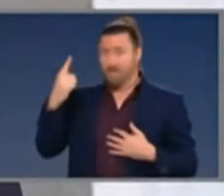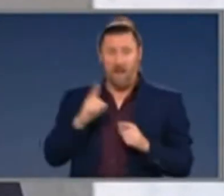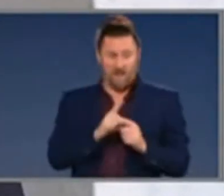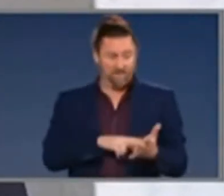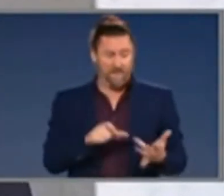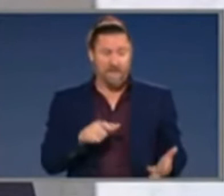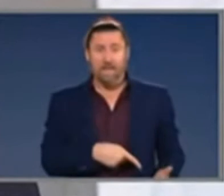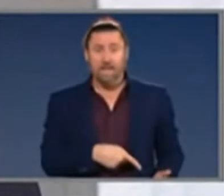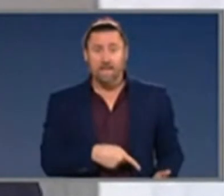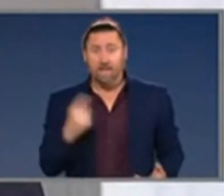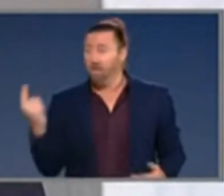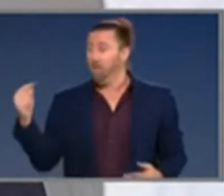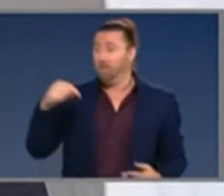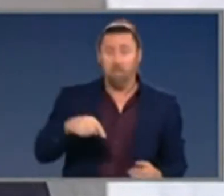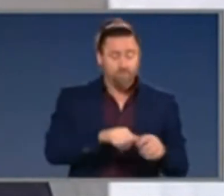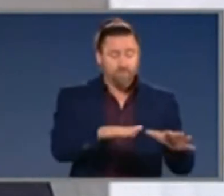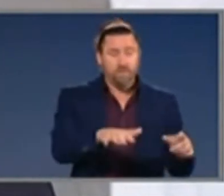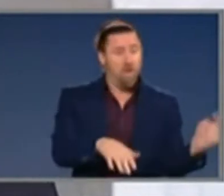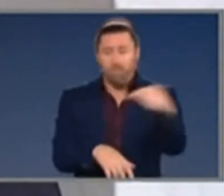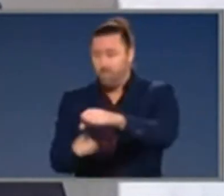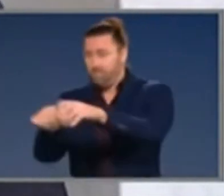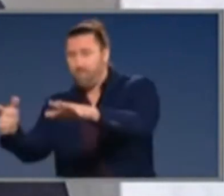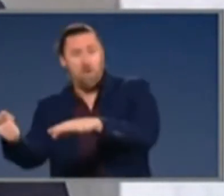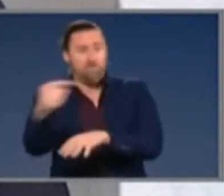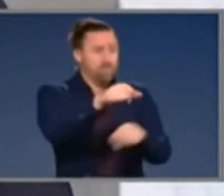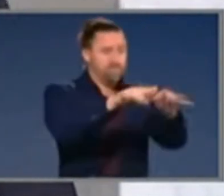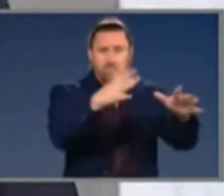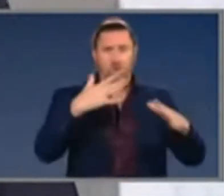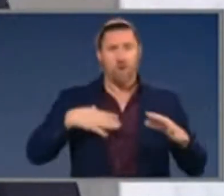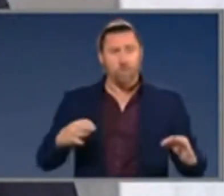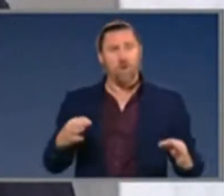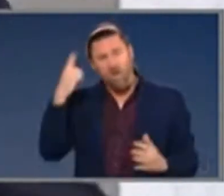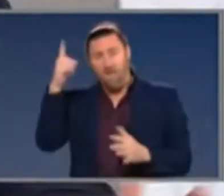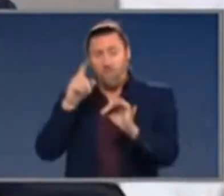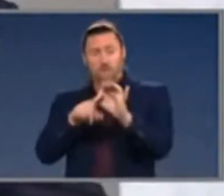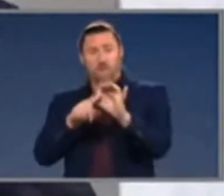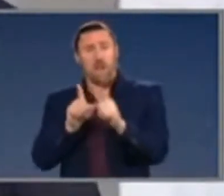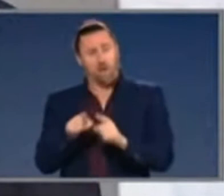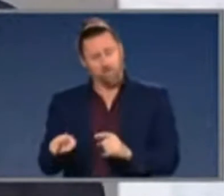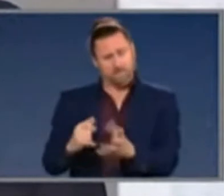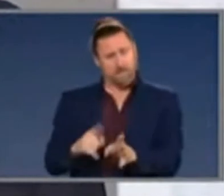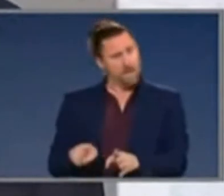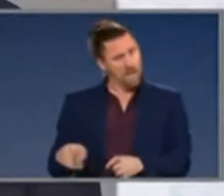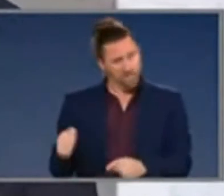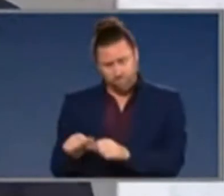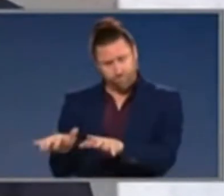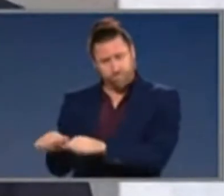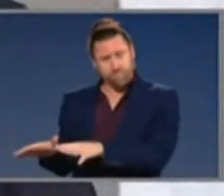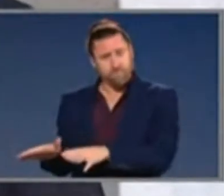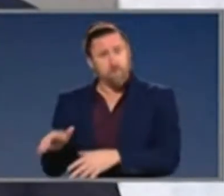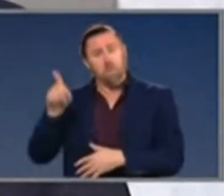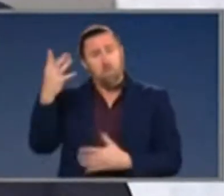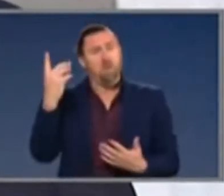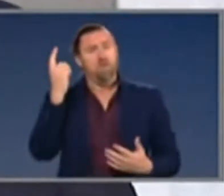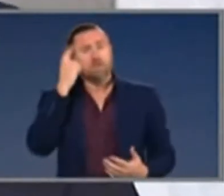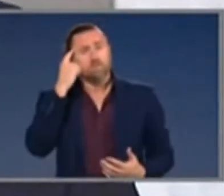that we have ended up in broader metropolitan Victoria. So I think that's very sensible